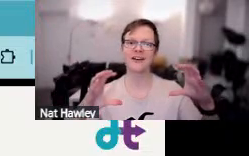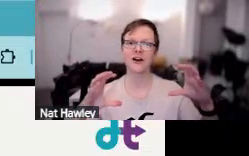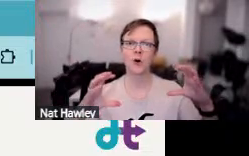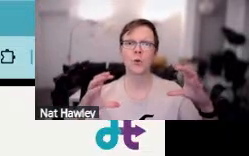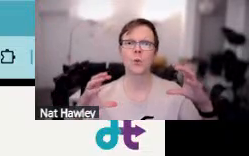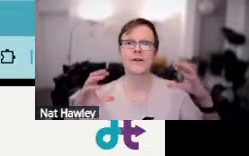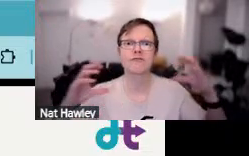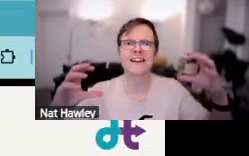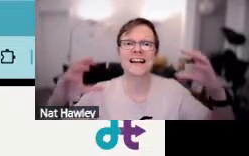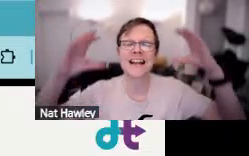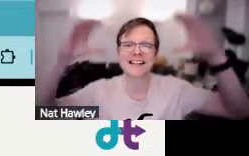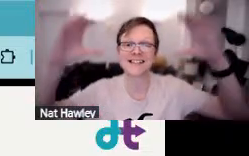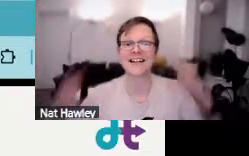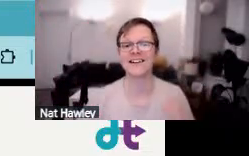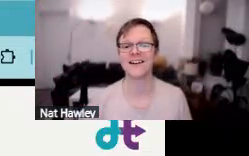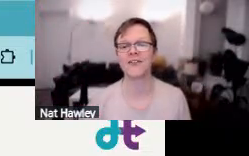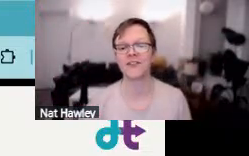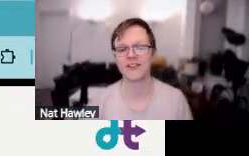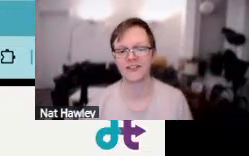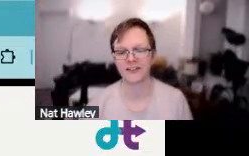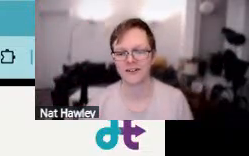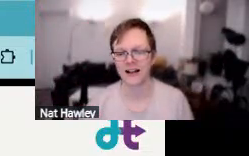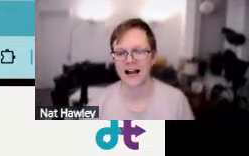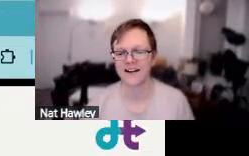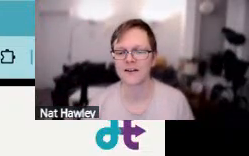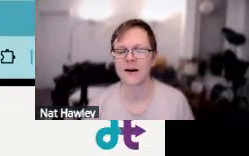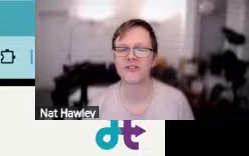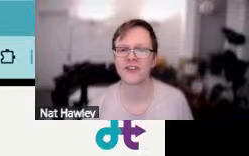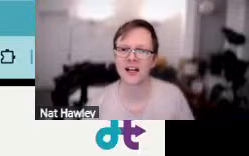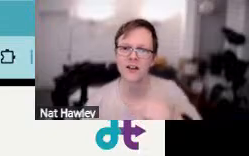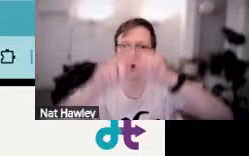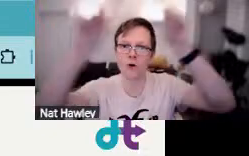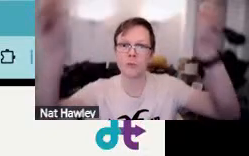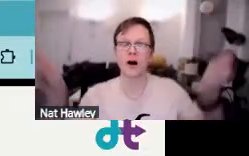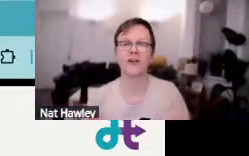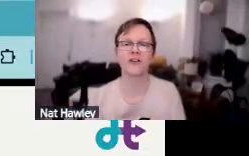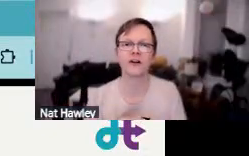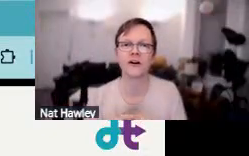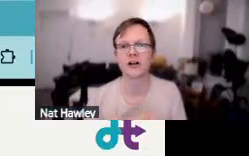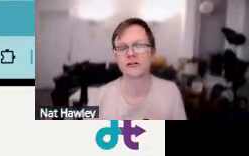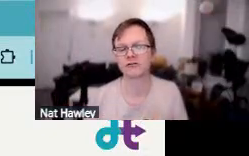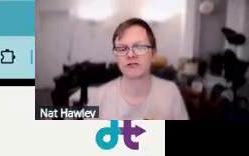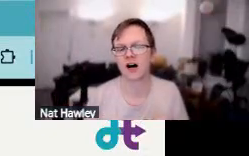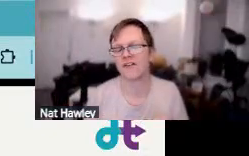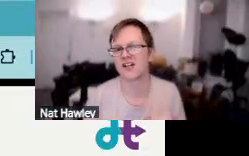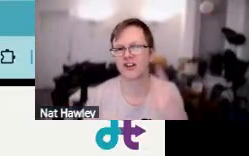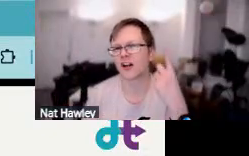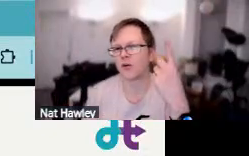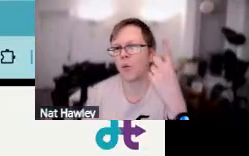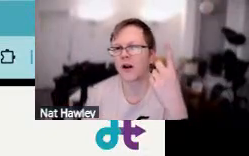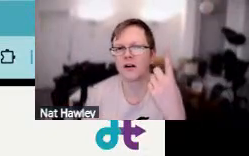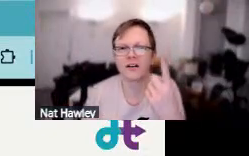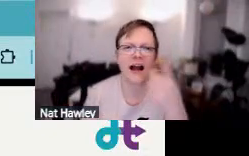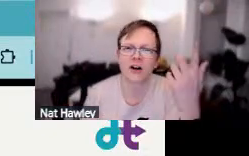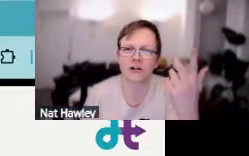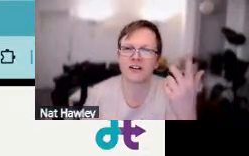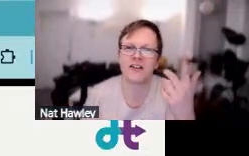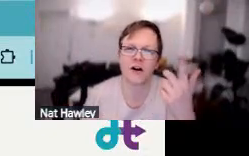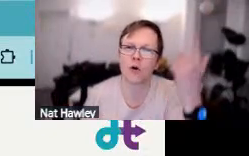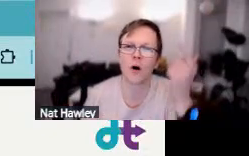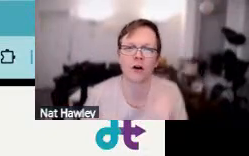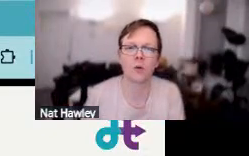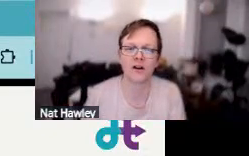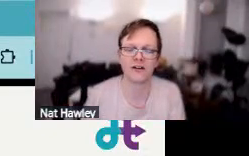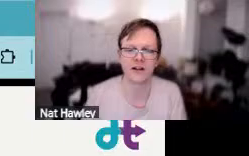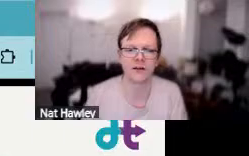areas, we really exceed in others. And it's about seeing the whole person rather than just kind of one